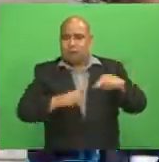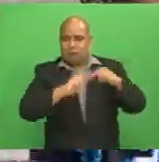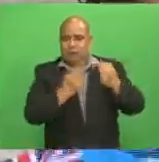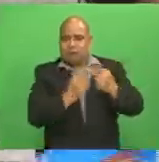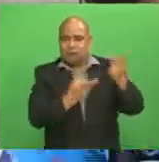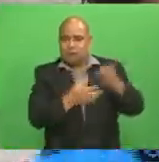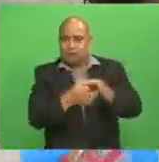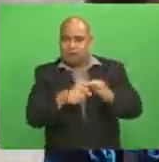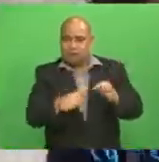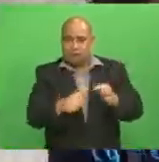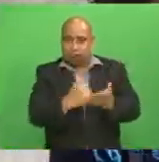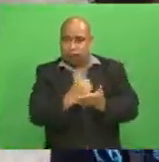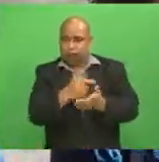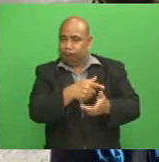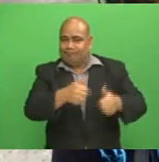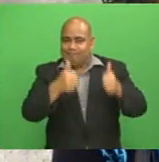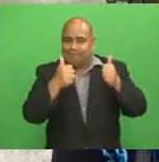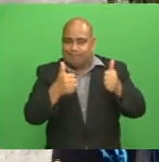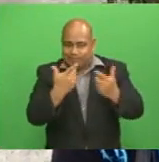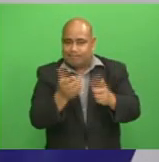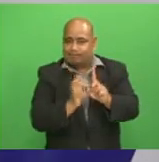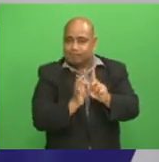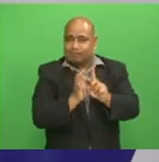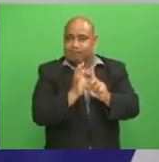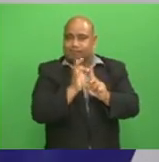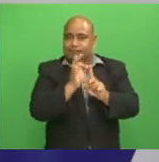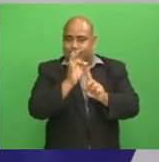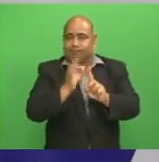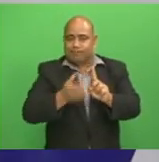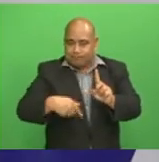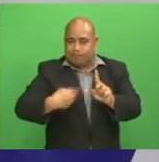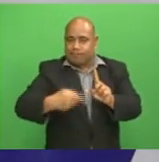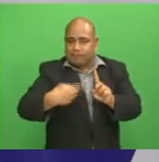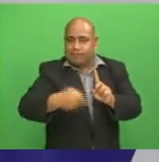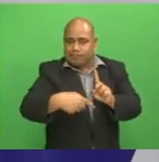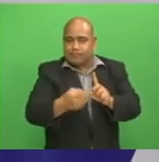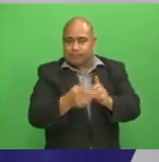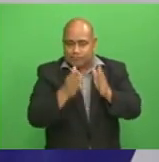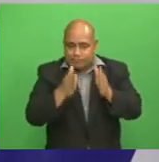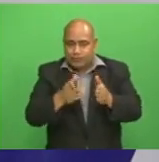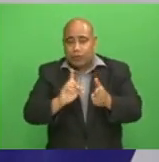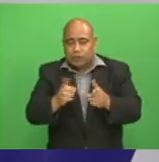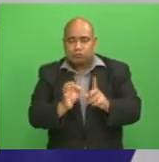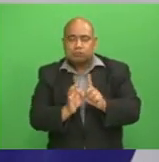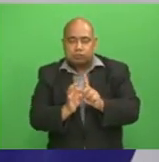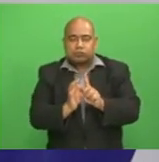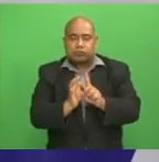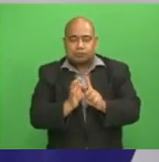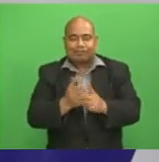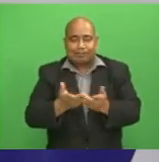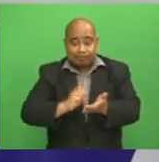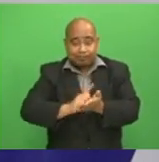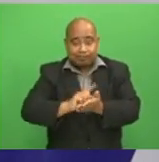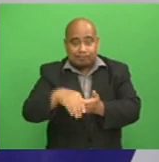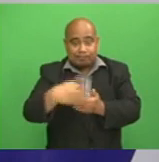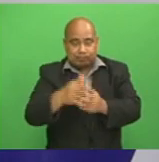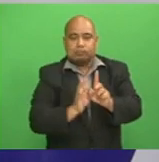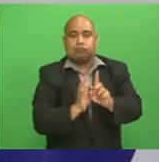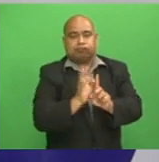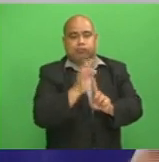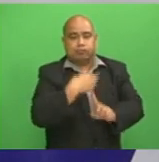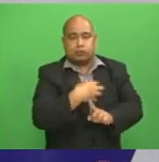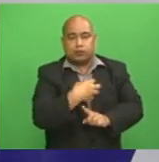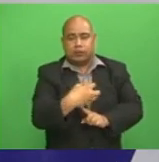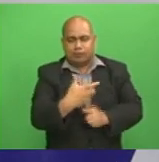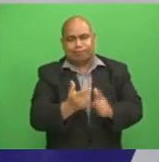says development cooperation will only get better. I've been just delighted as High Commissioner here to oversee